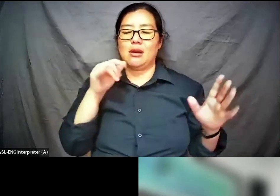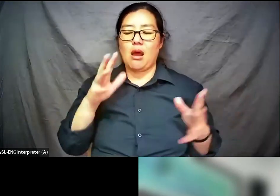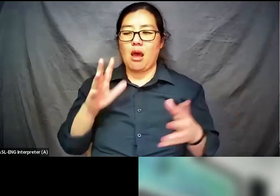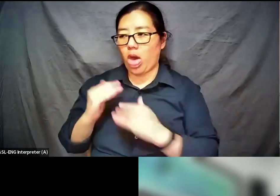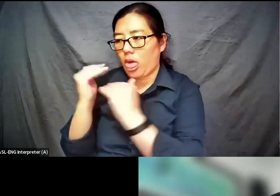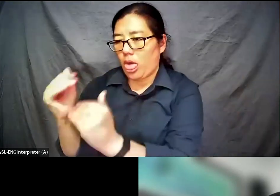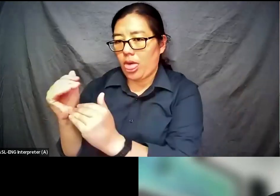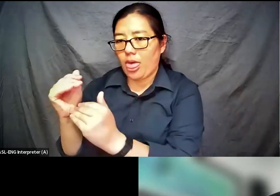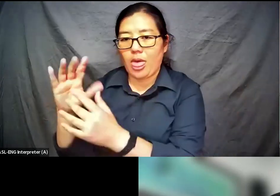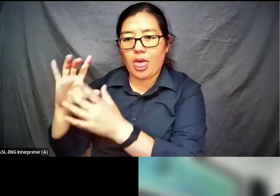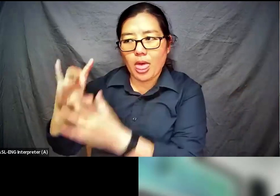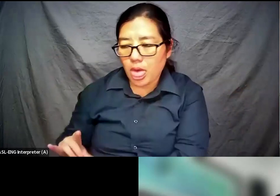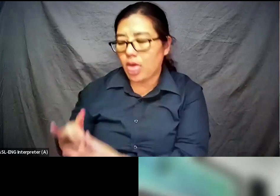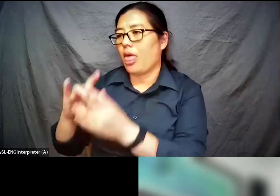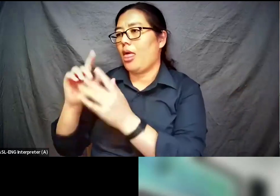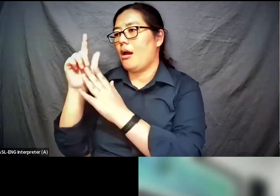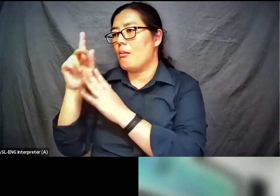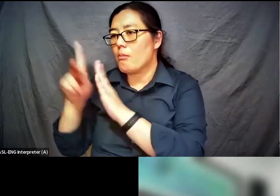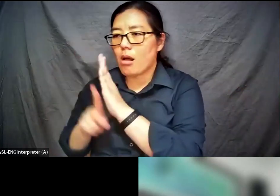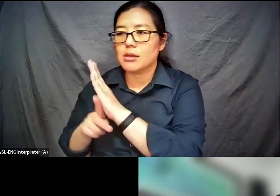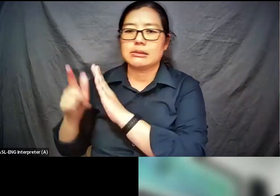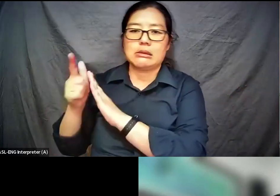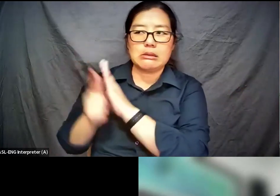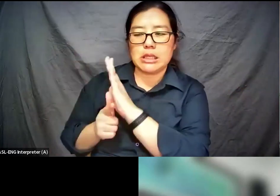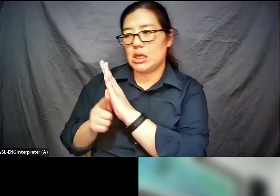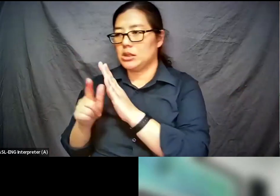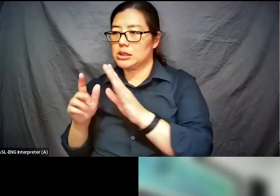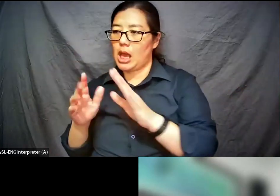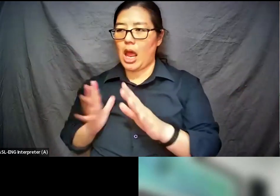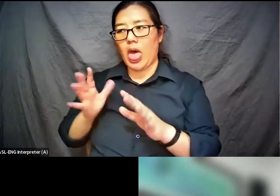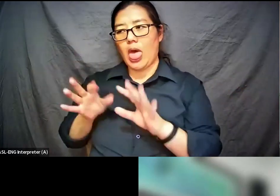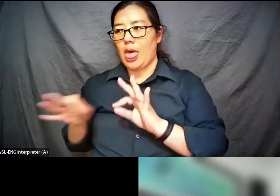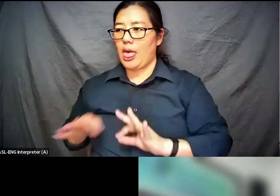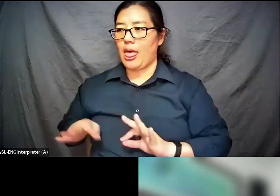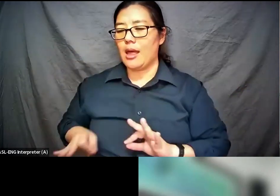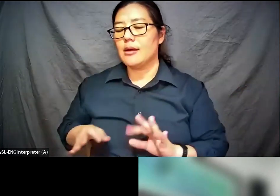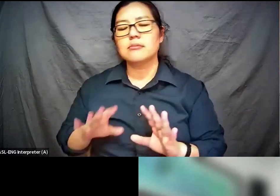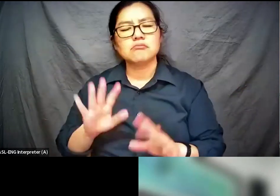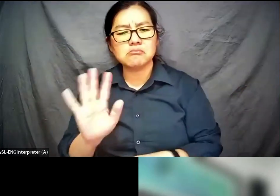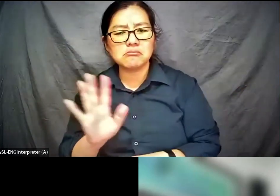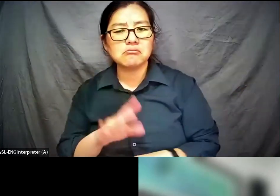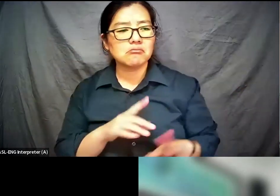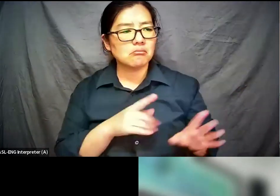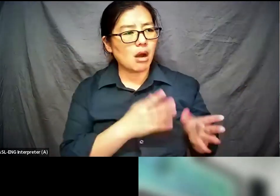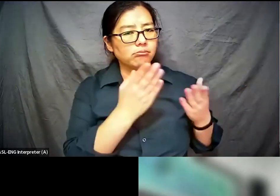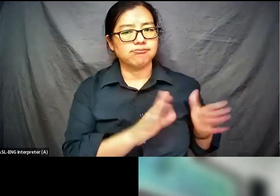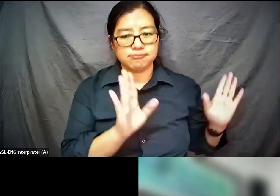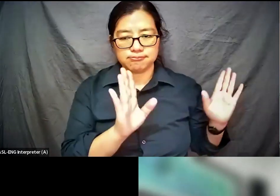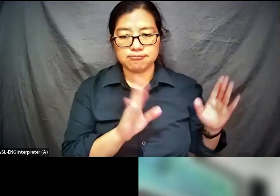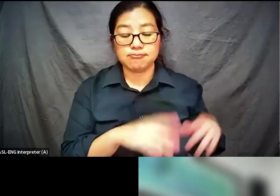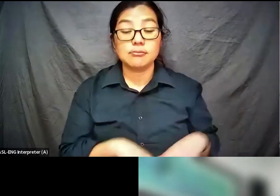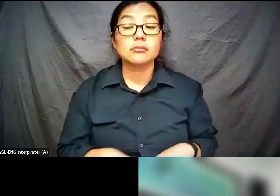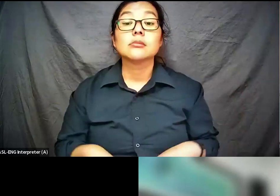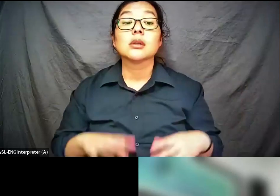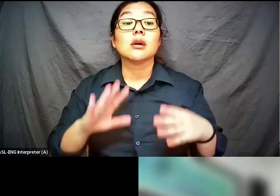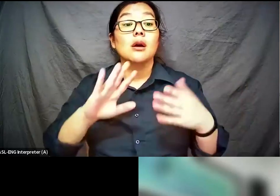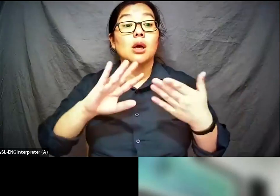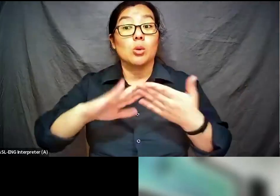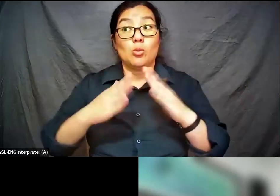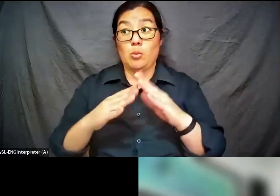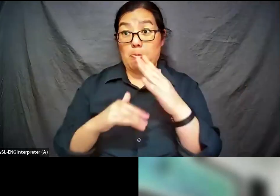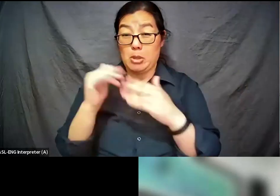MTVnews.com got shut down a couple months ago. And so you have like decades worth of journalism about pop culture